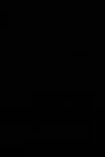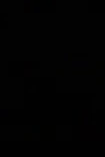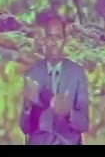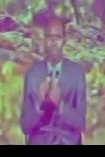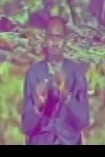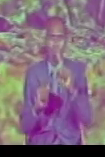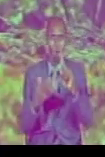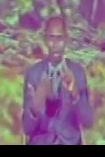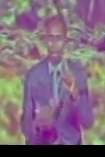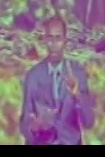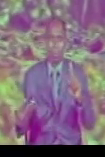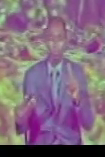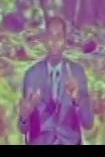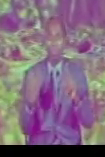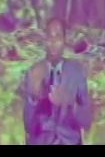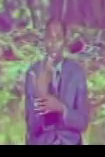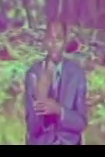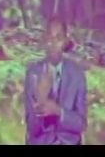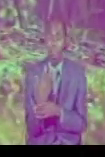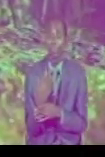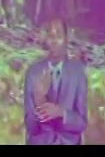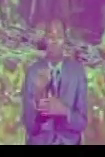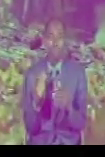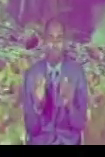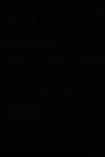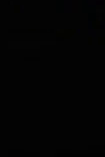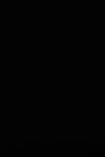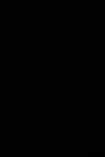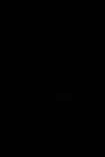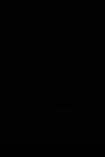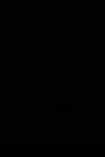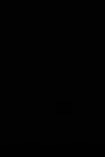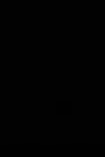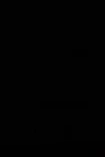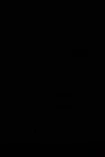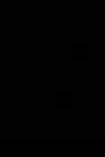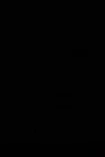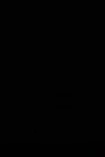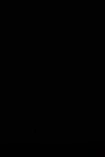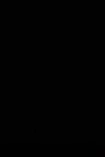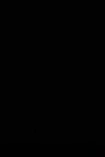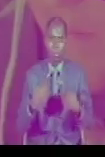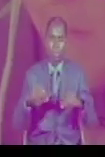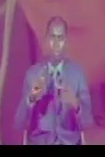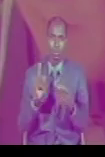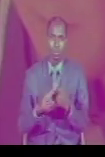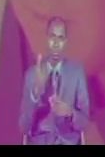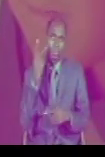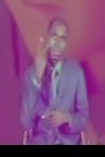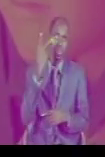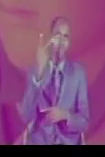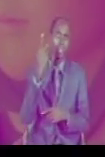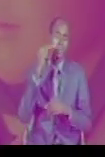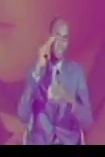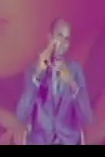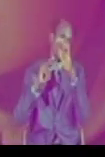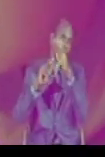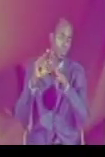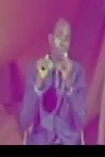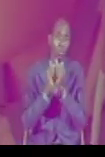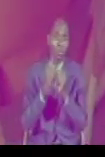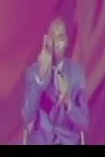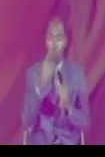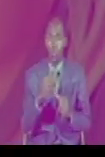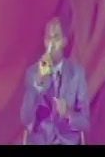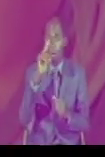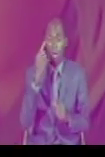try to go somewhere both legs, or try to look at something, see one eye, but with both